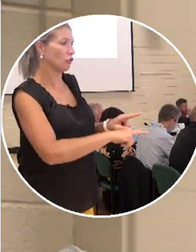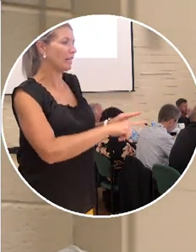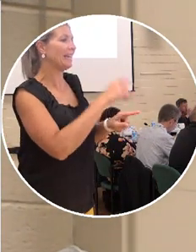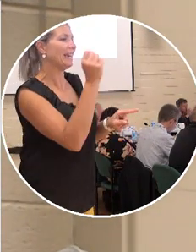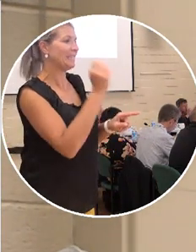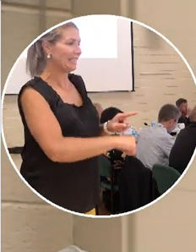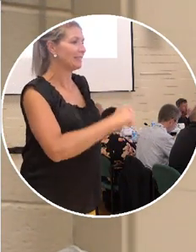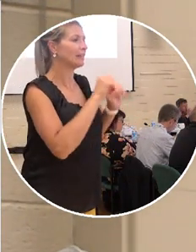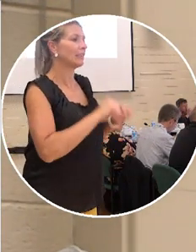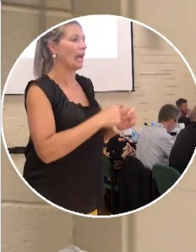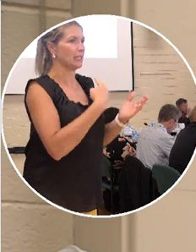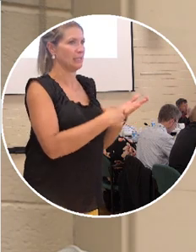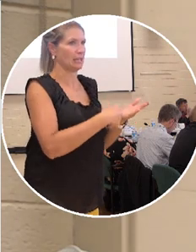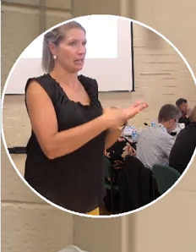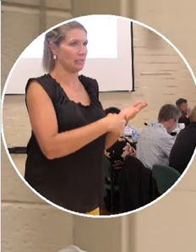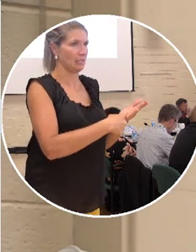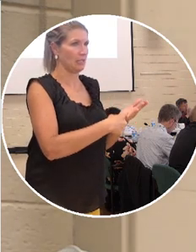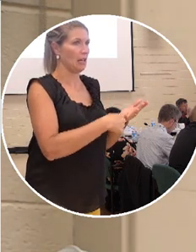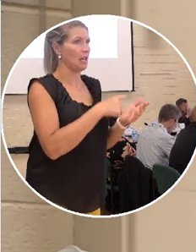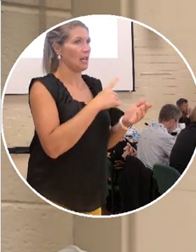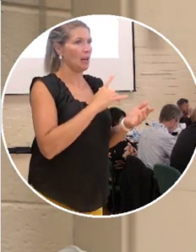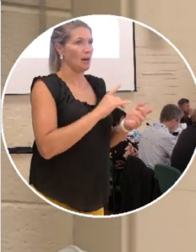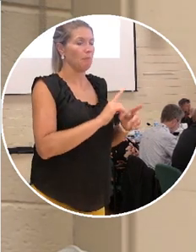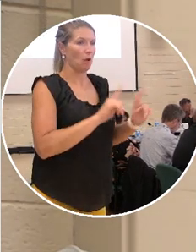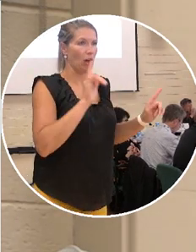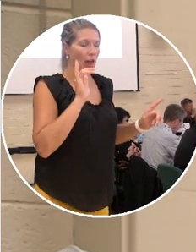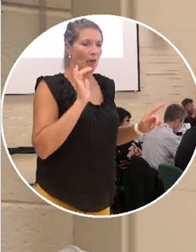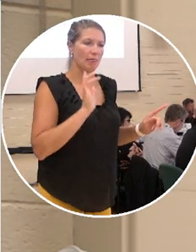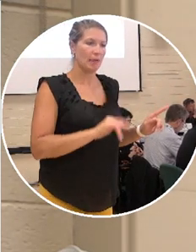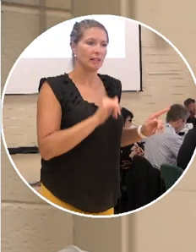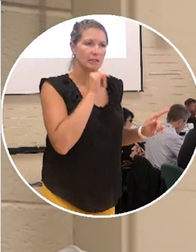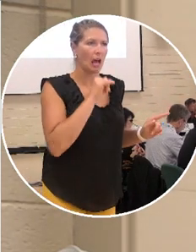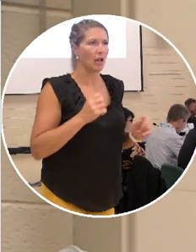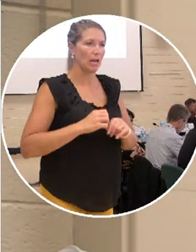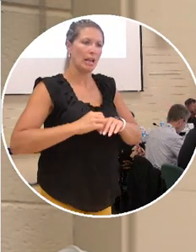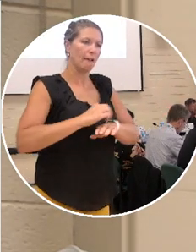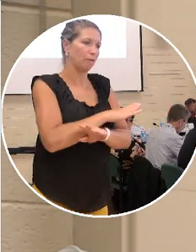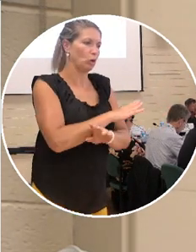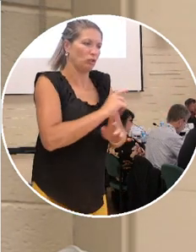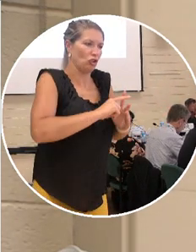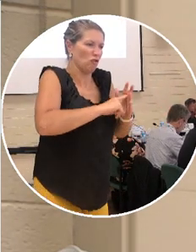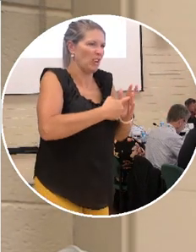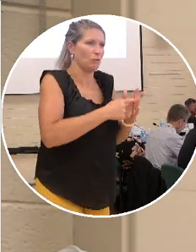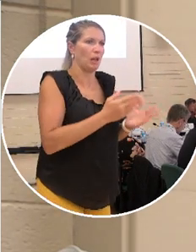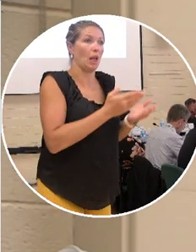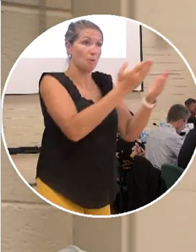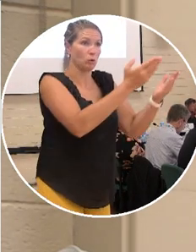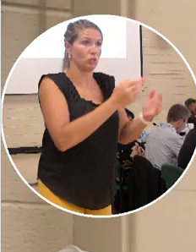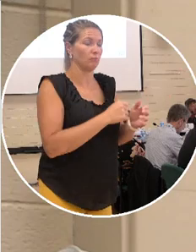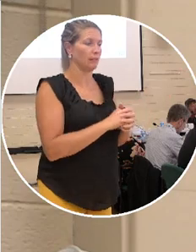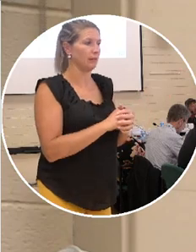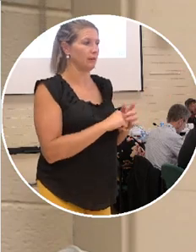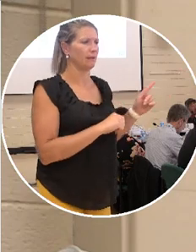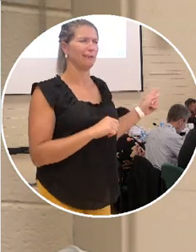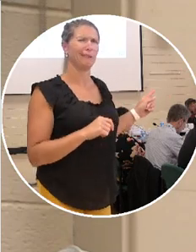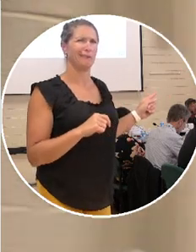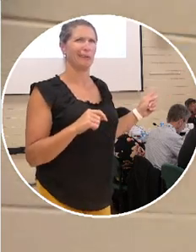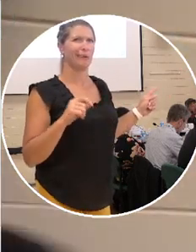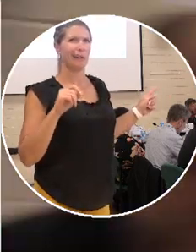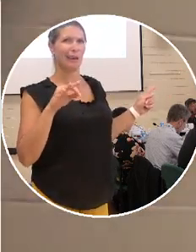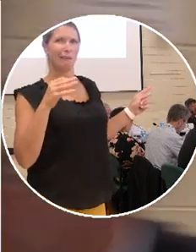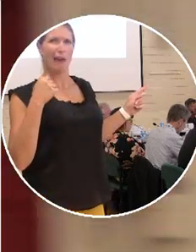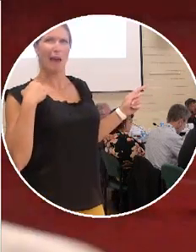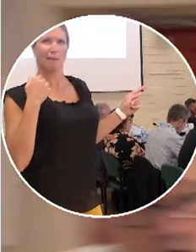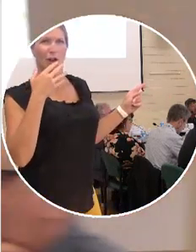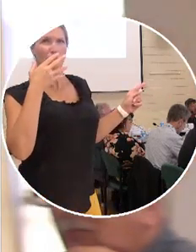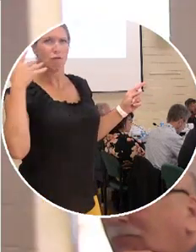friendly amendment would operate as an exception to the rule, I think, that you've identified. Well, to be a friendly amendment, 100% of the board would